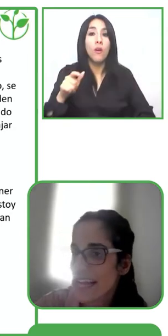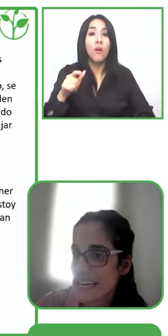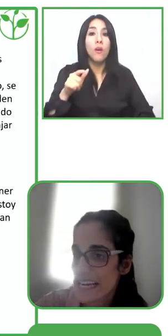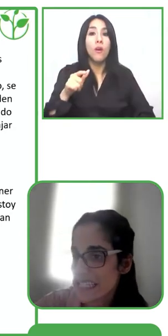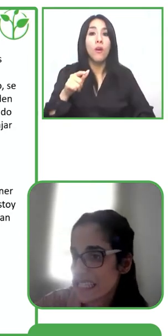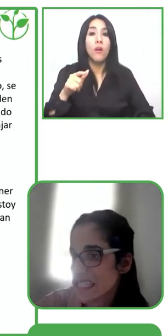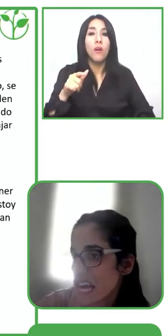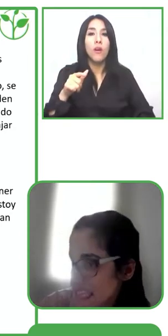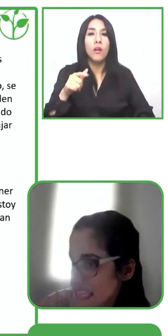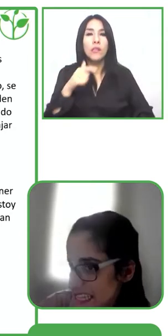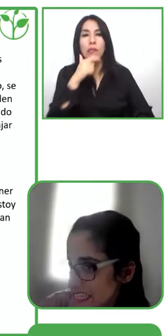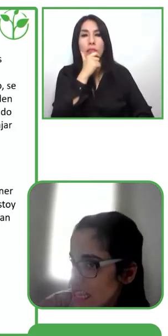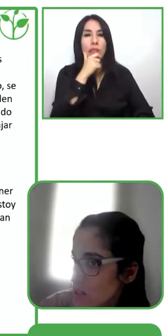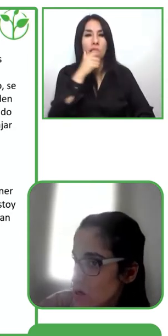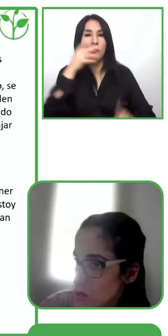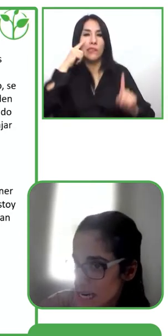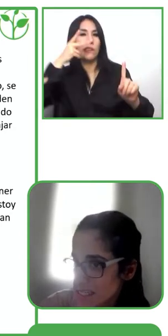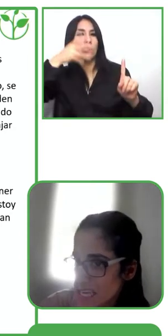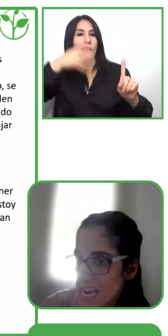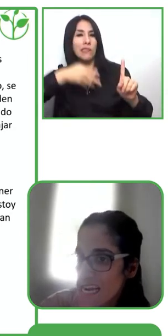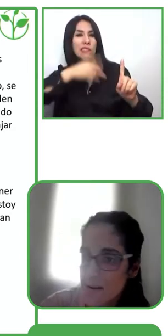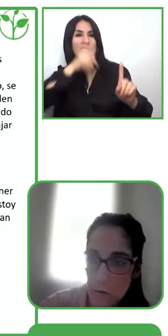the person with a disability